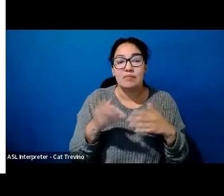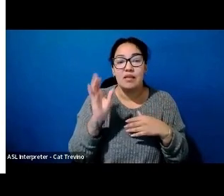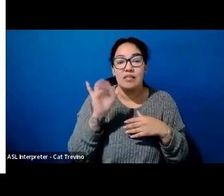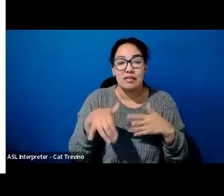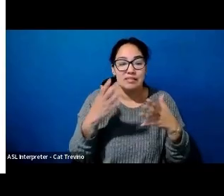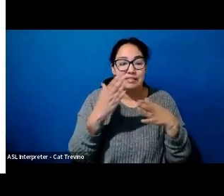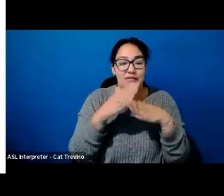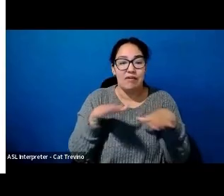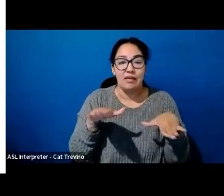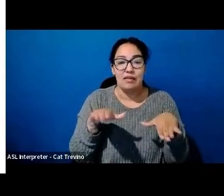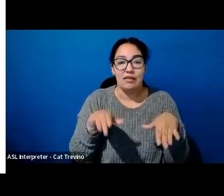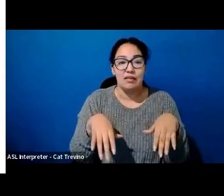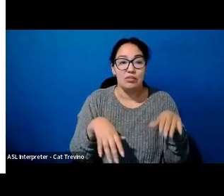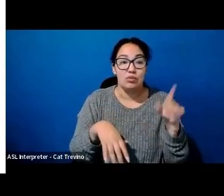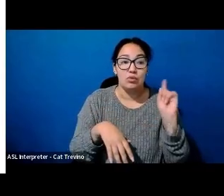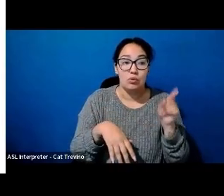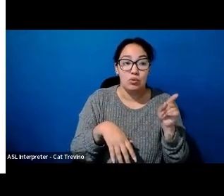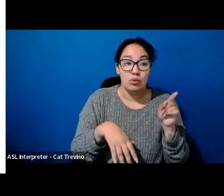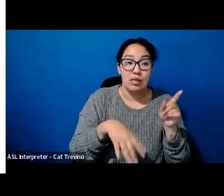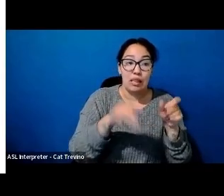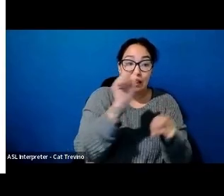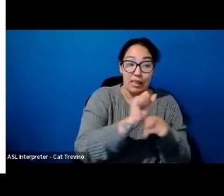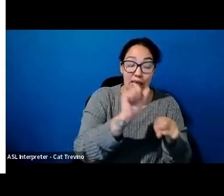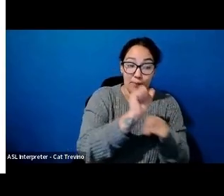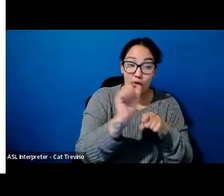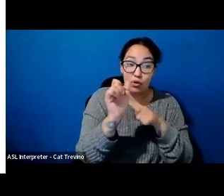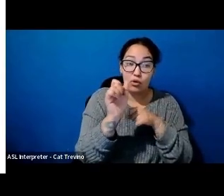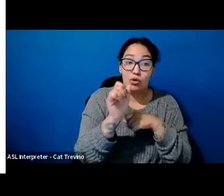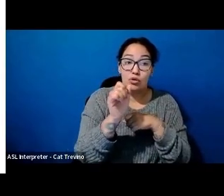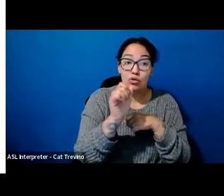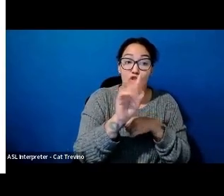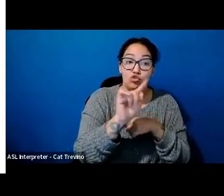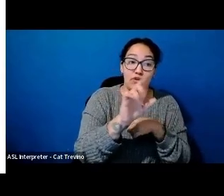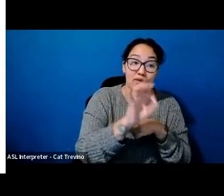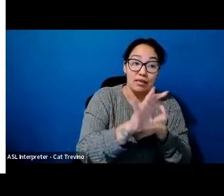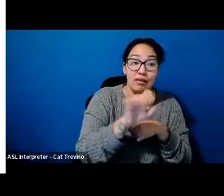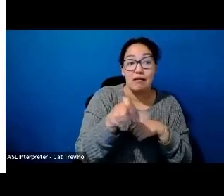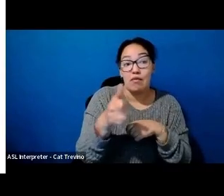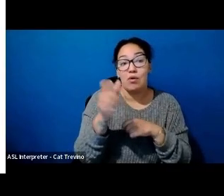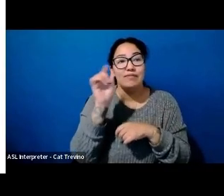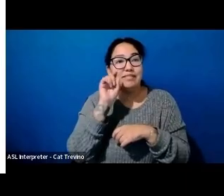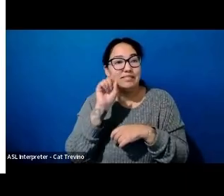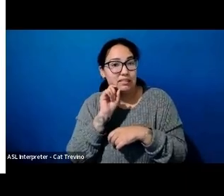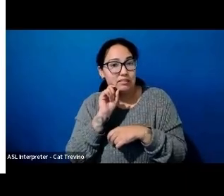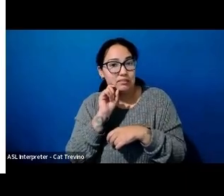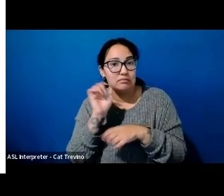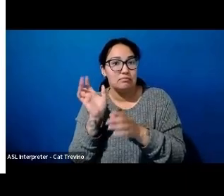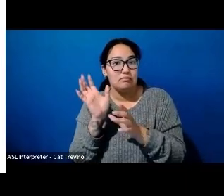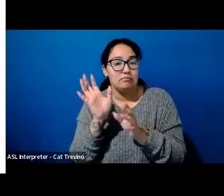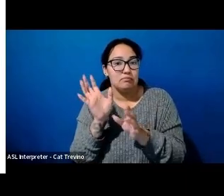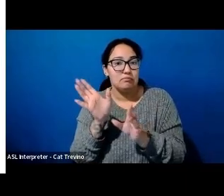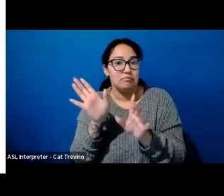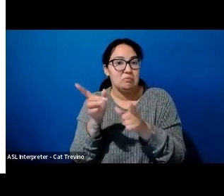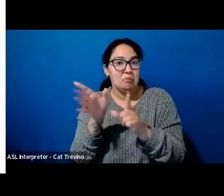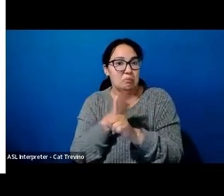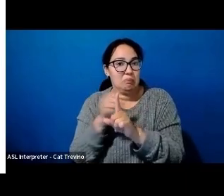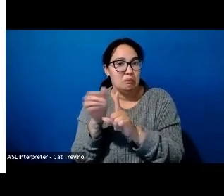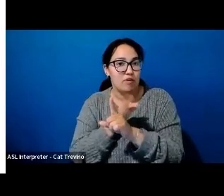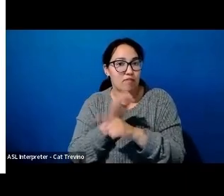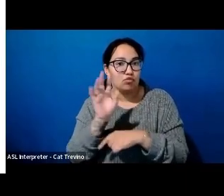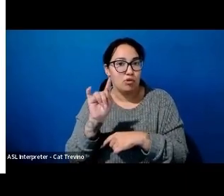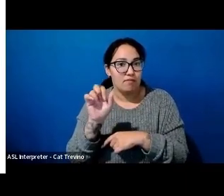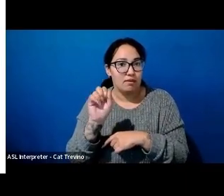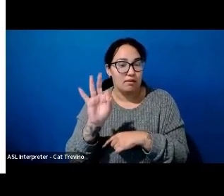divided into labor trafficking as well as severe forms of sex trafficking and